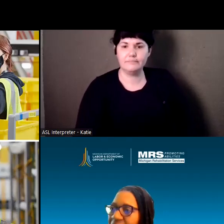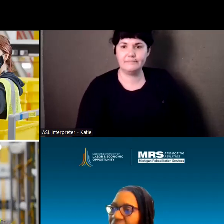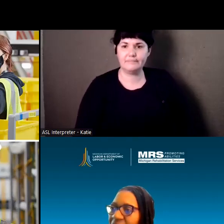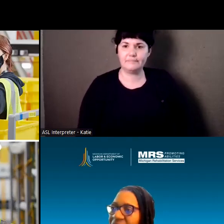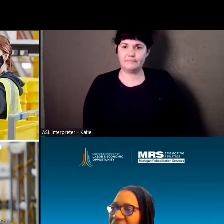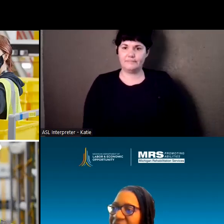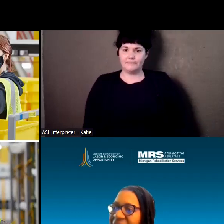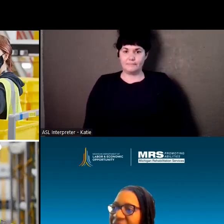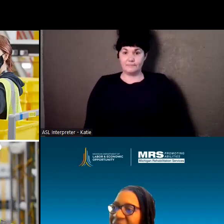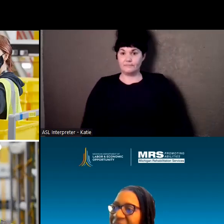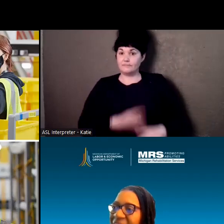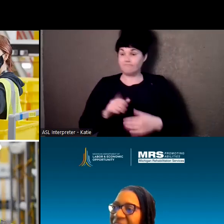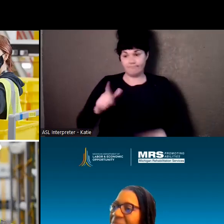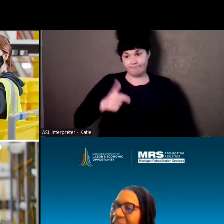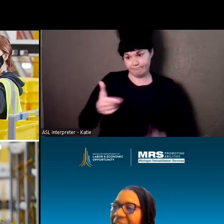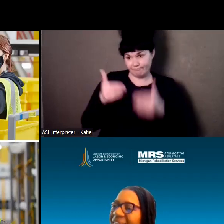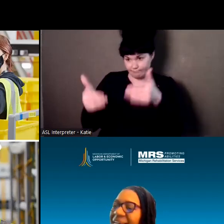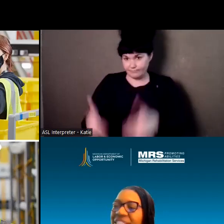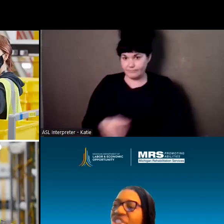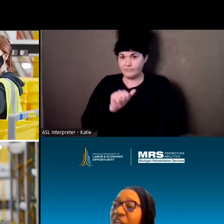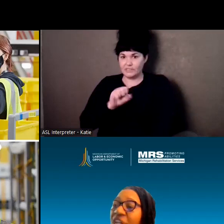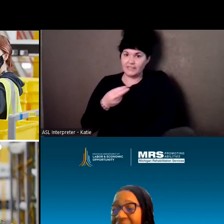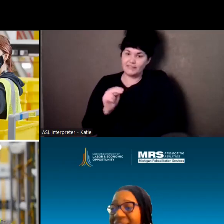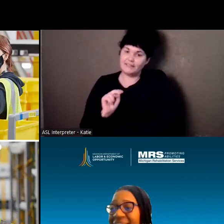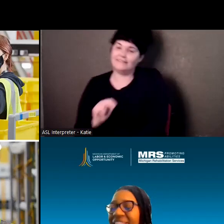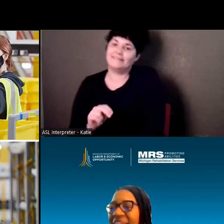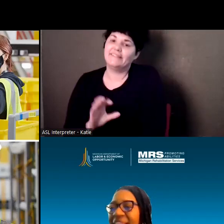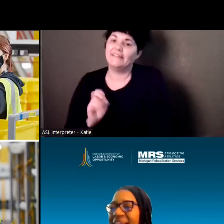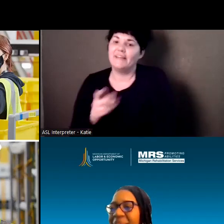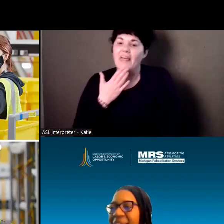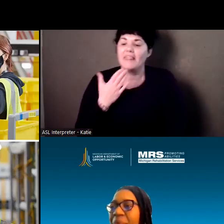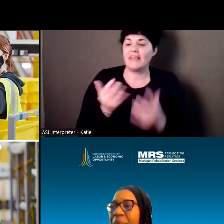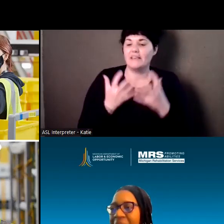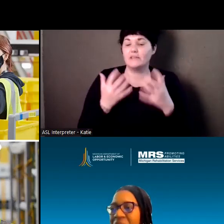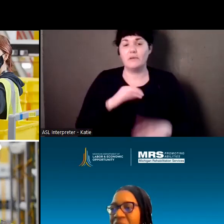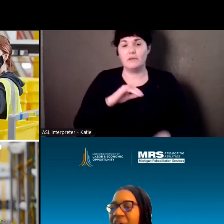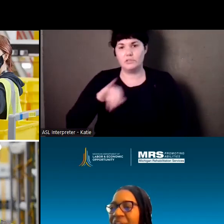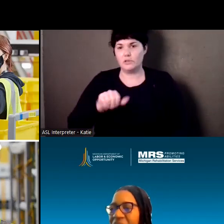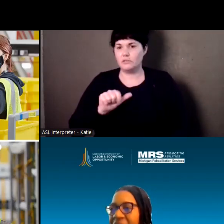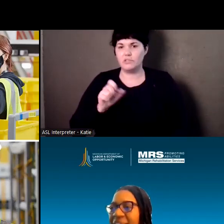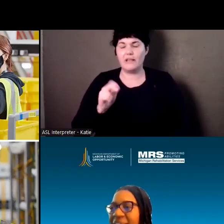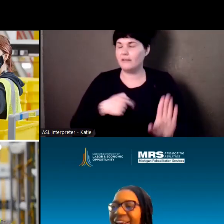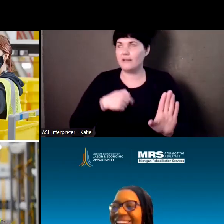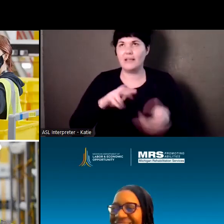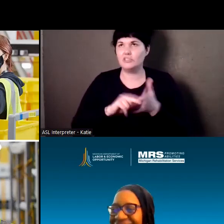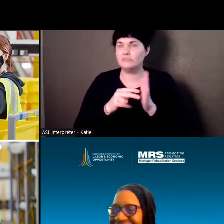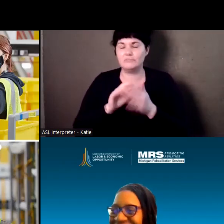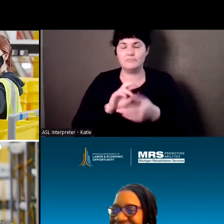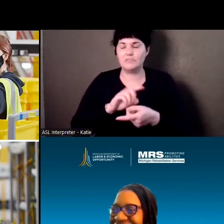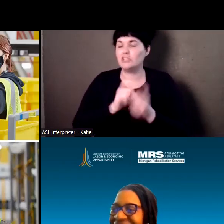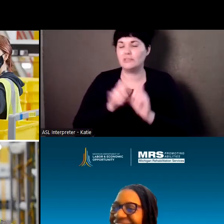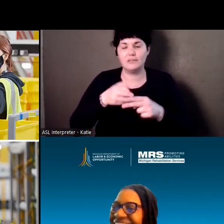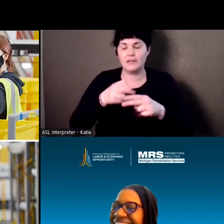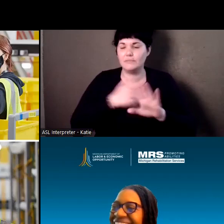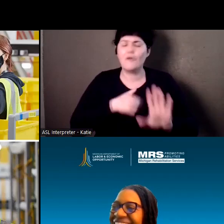It's all on you, Jason. Cool. Sorry. Thank you so much. Jalen, I'm sorry, I renamed you. You're okay. You are